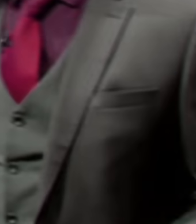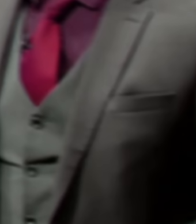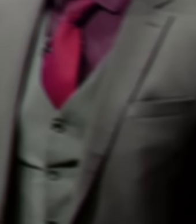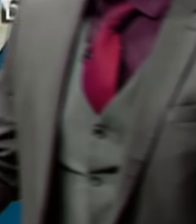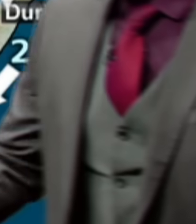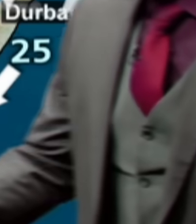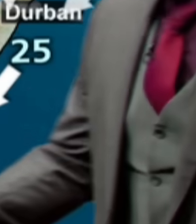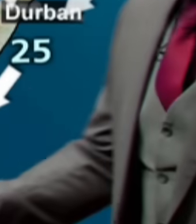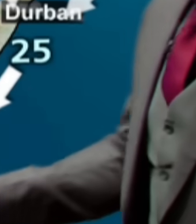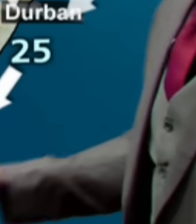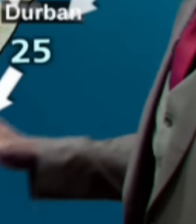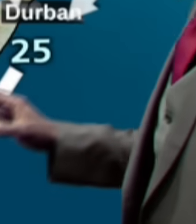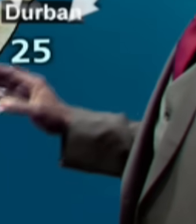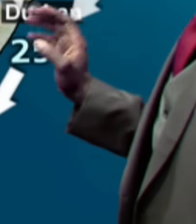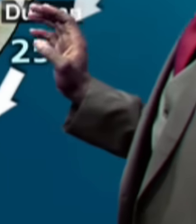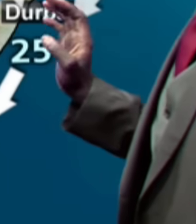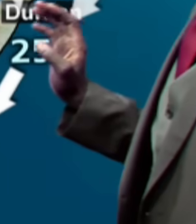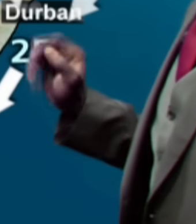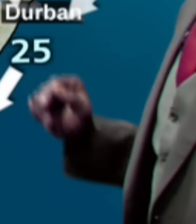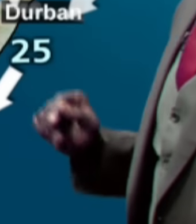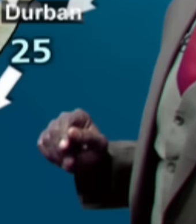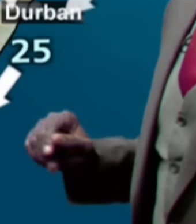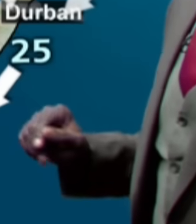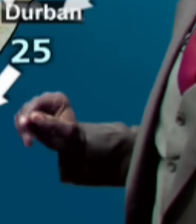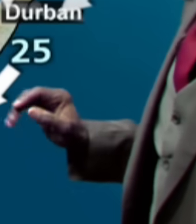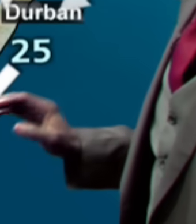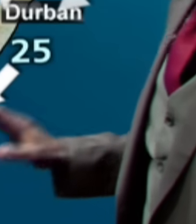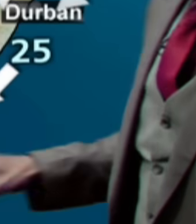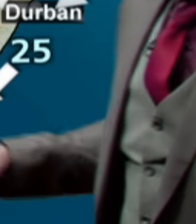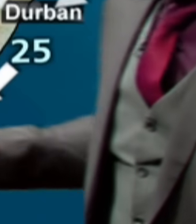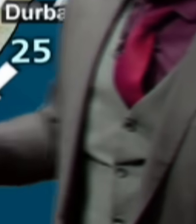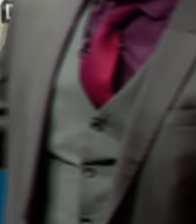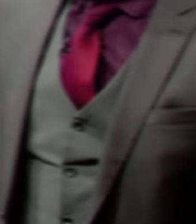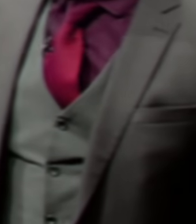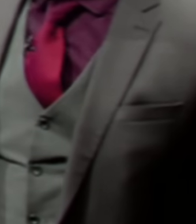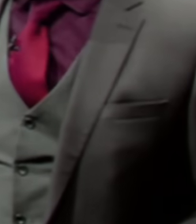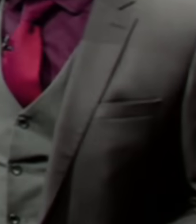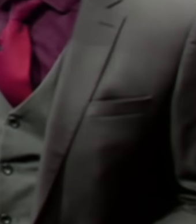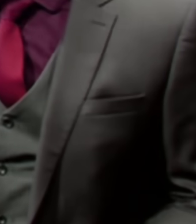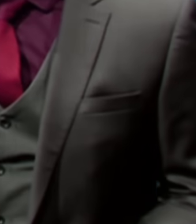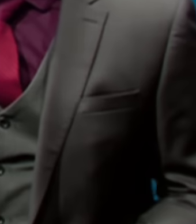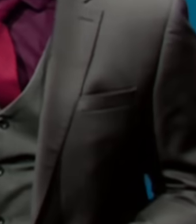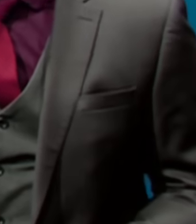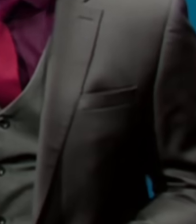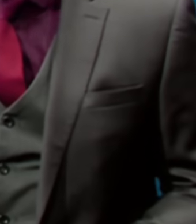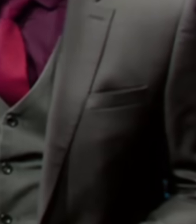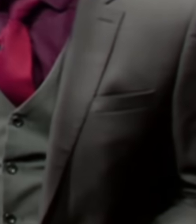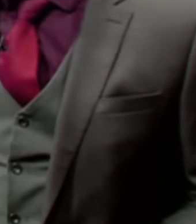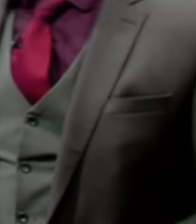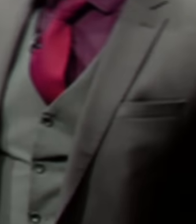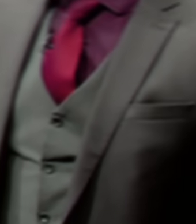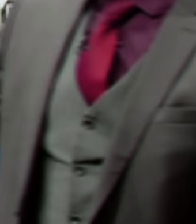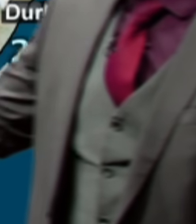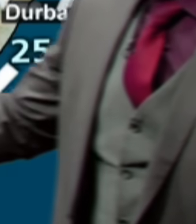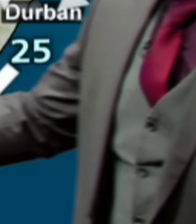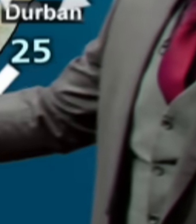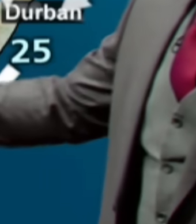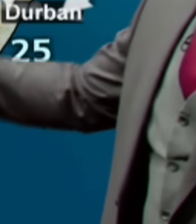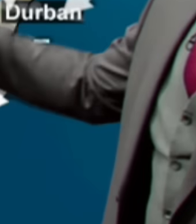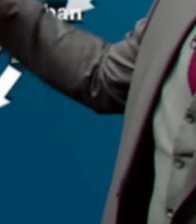sa enkae lebelle hona ka haro ho ka thoko go mabopo sentse ke salwa lona ka qebega ho tla jala ka hare ka ba bophirima e le